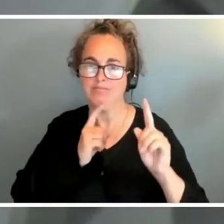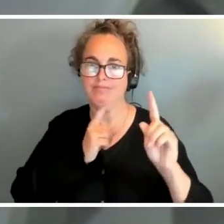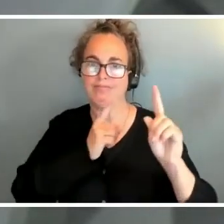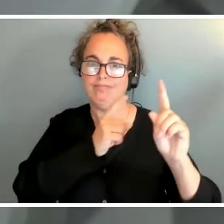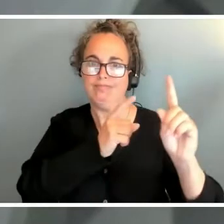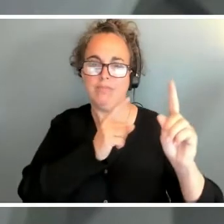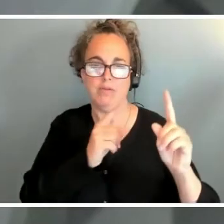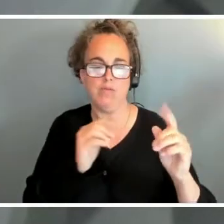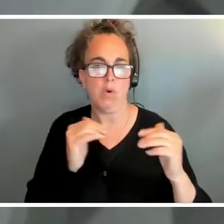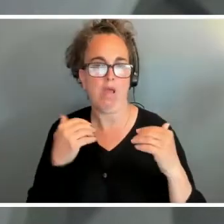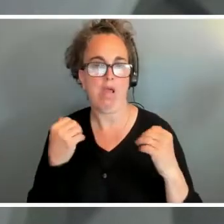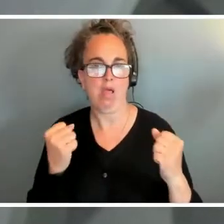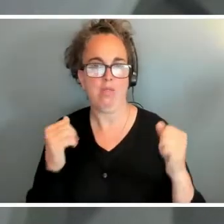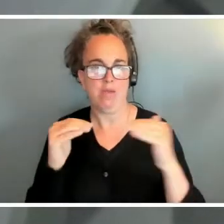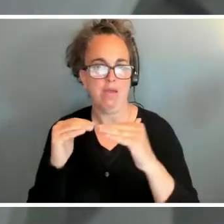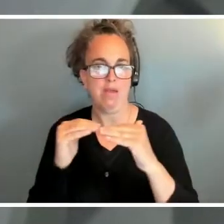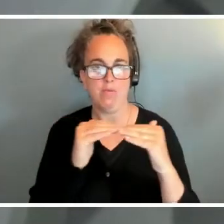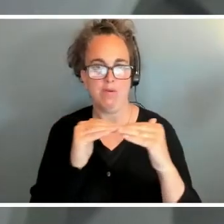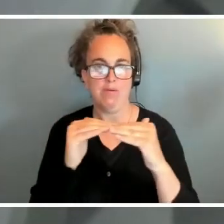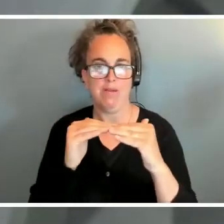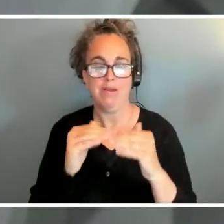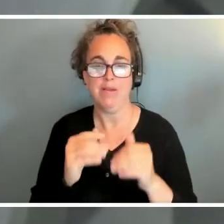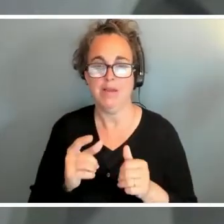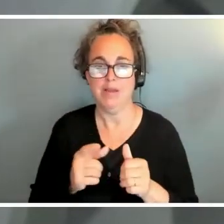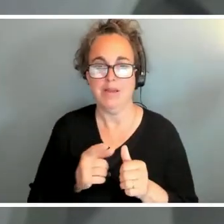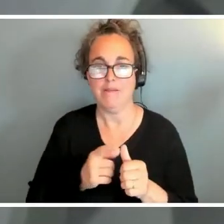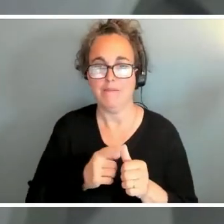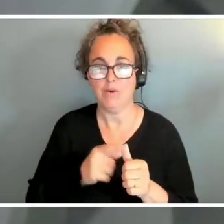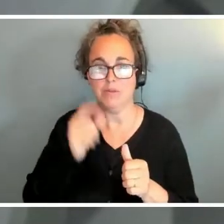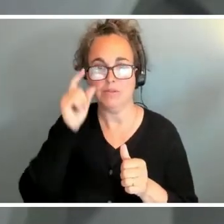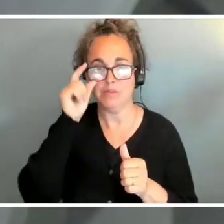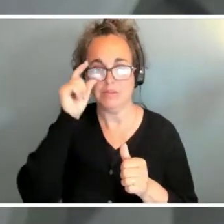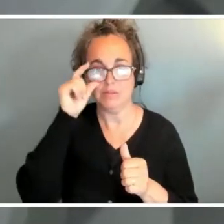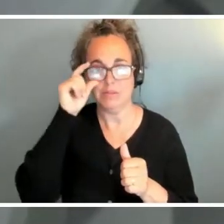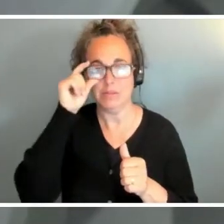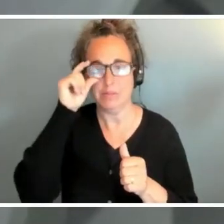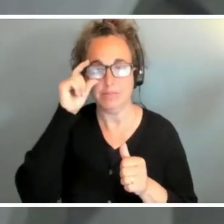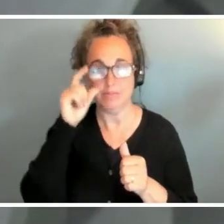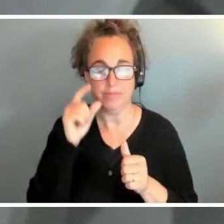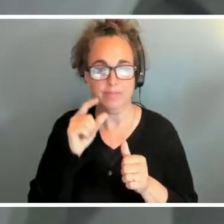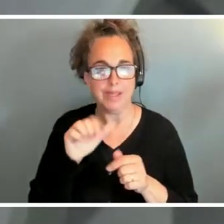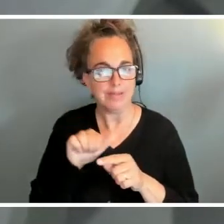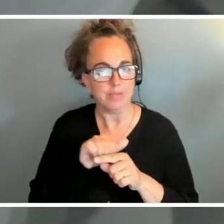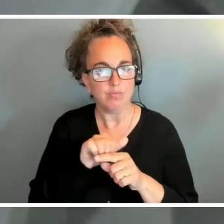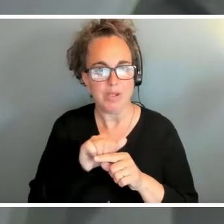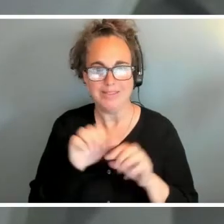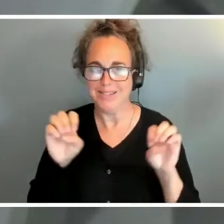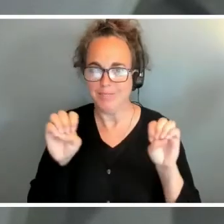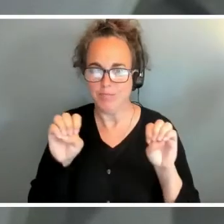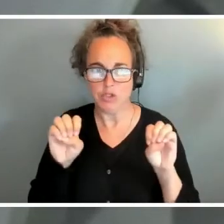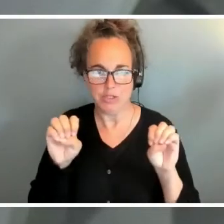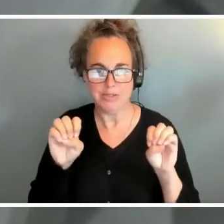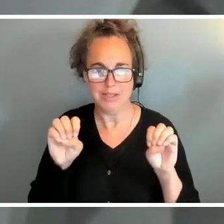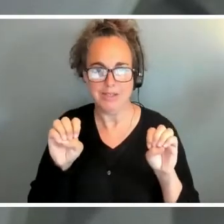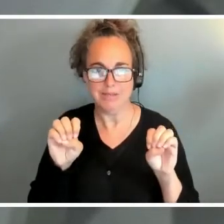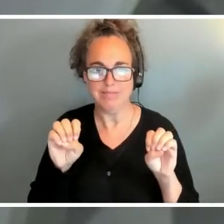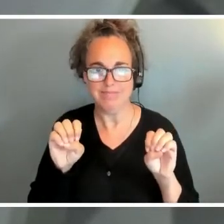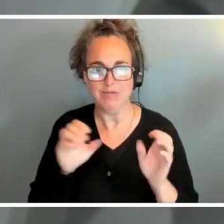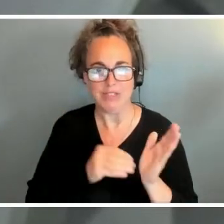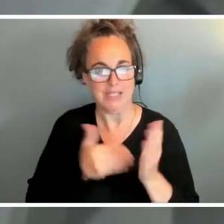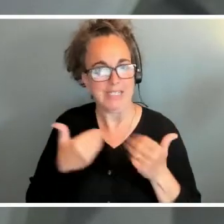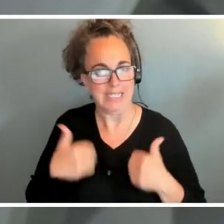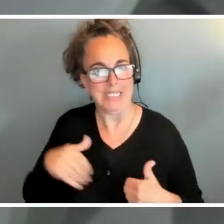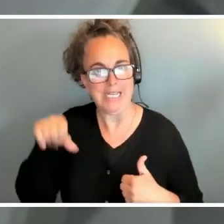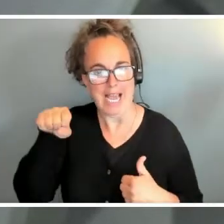Now, first of all, as a practicing emergency physician, and yes, I do still practice, I